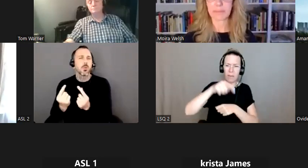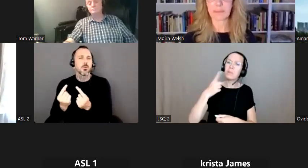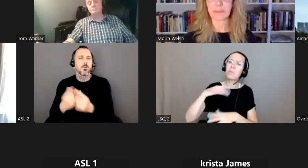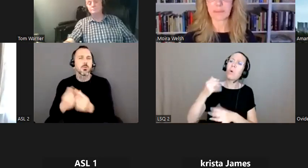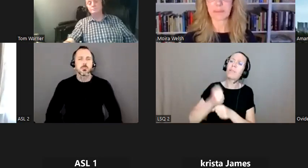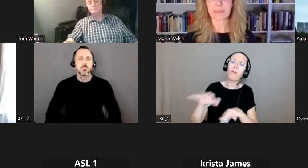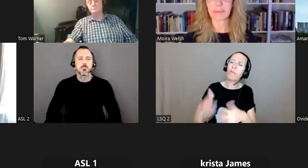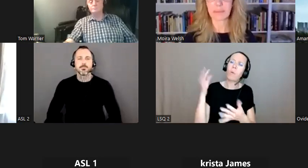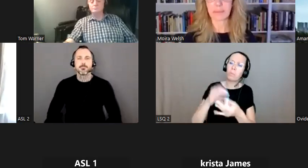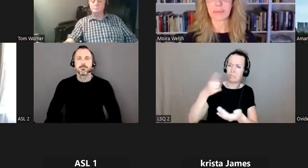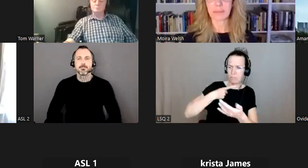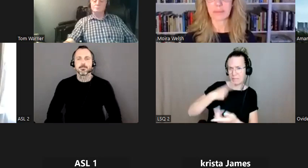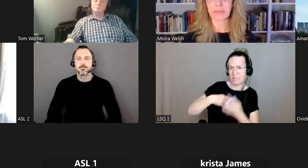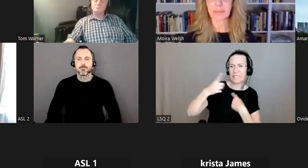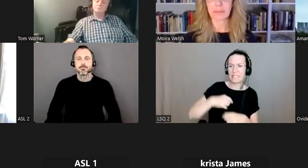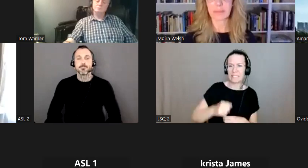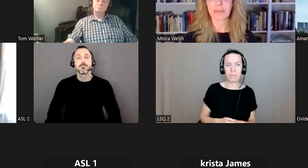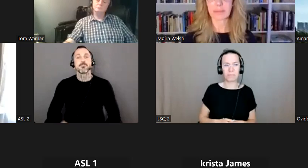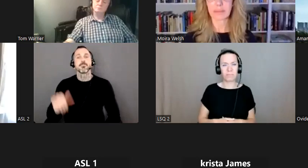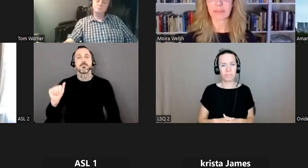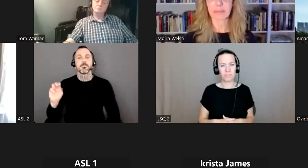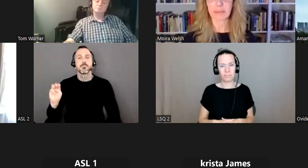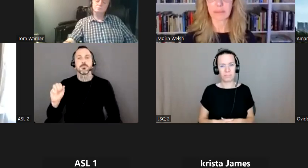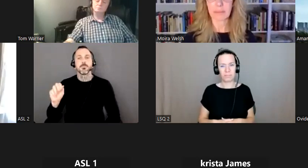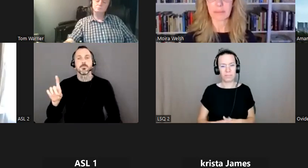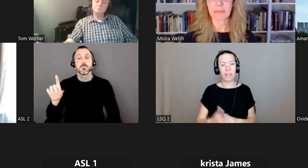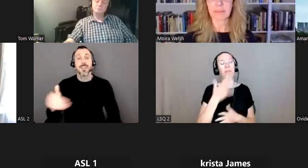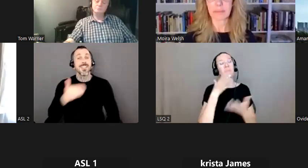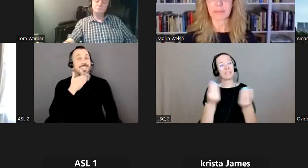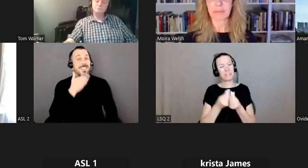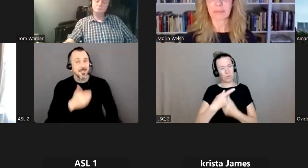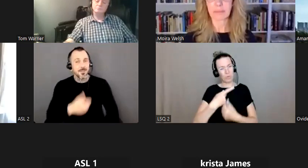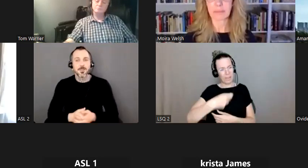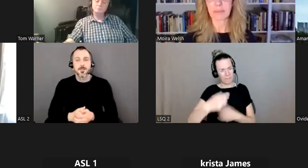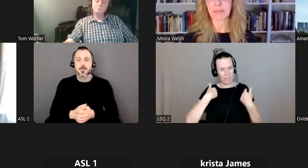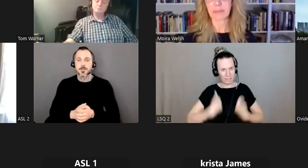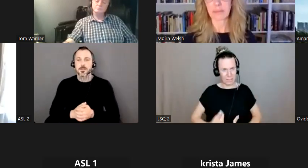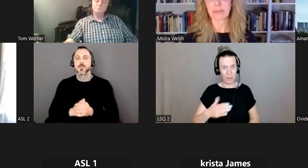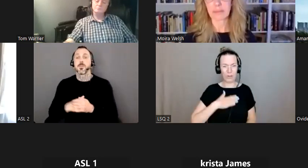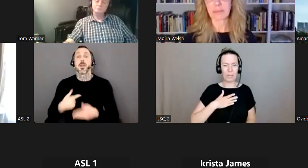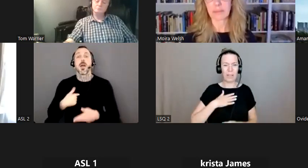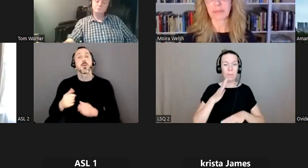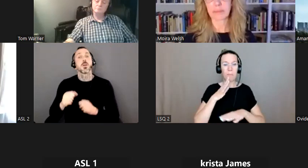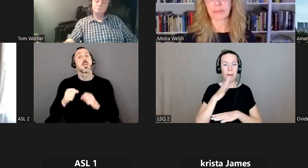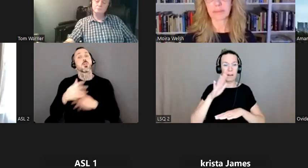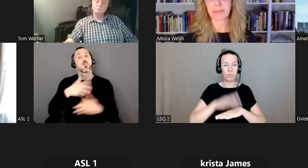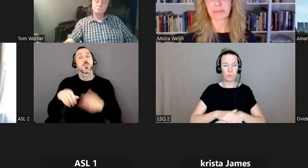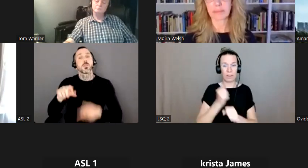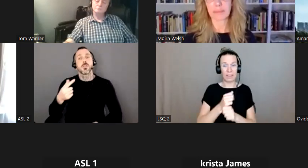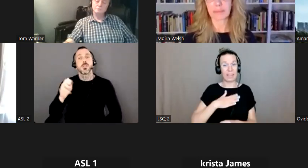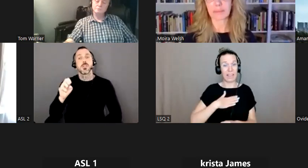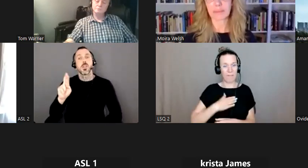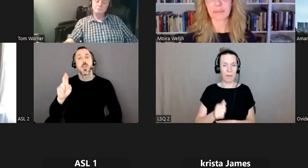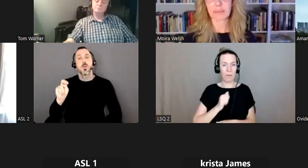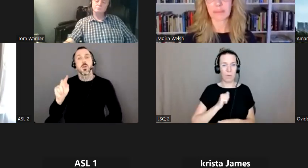Thanks for the invitation. Happy to speak with you about my work. I'm a social gerontologist. And I mean, without going into the long story of,